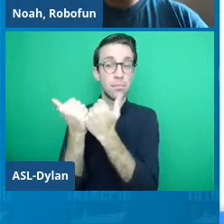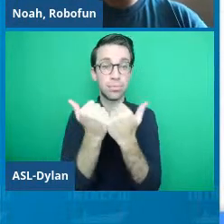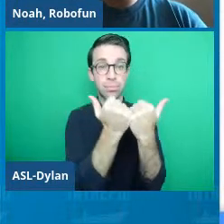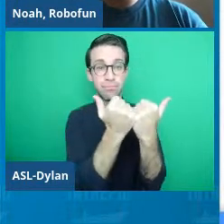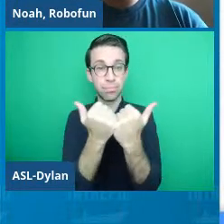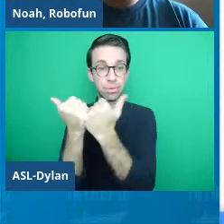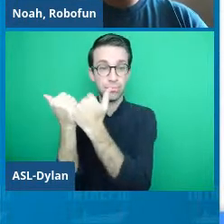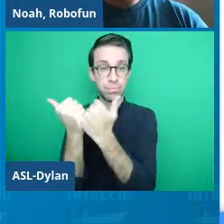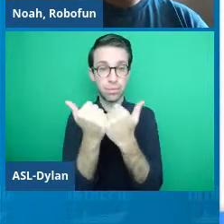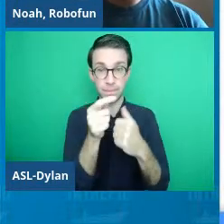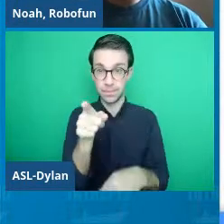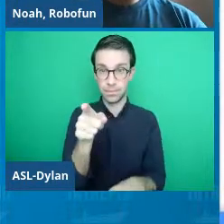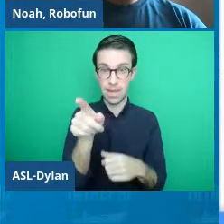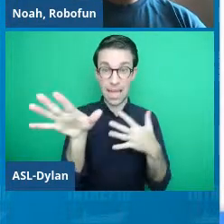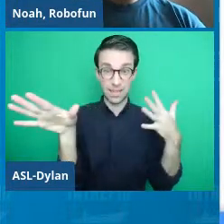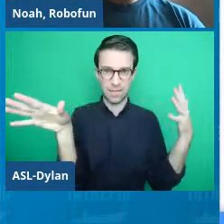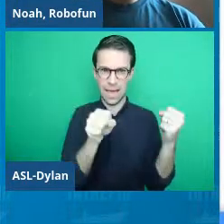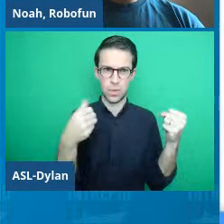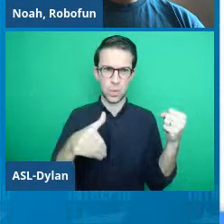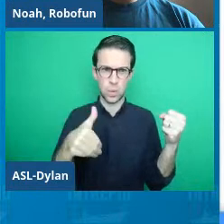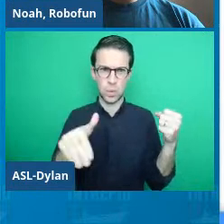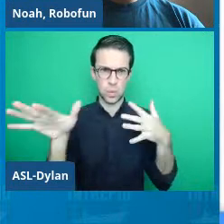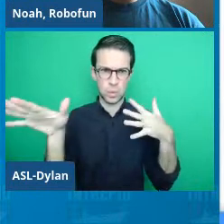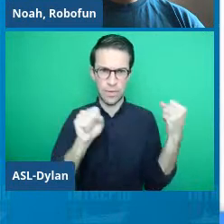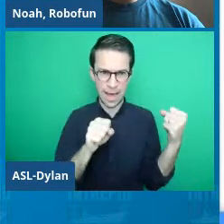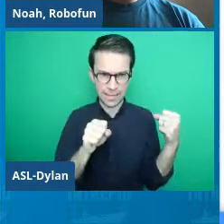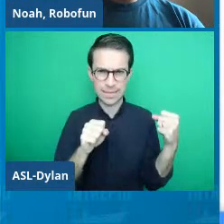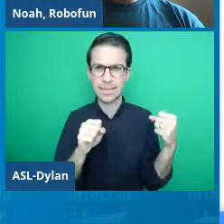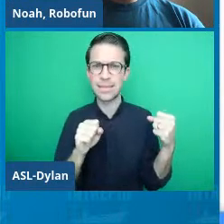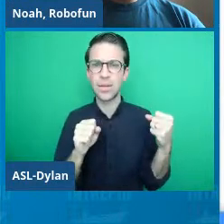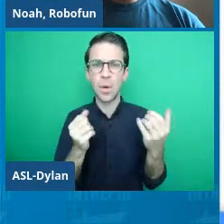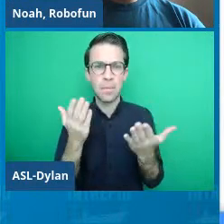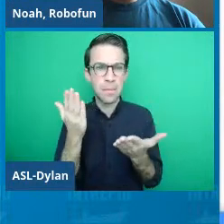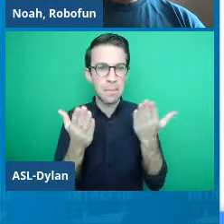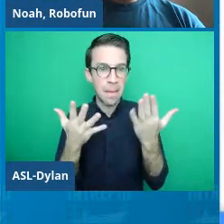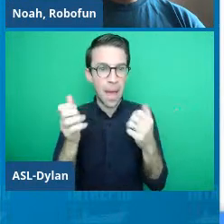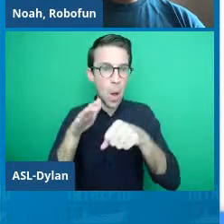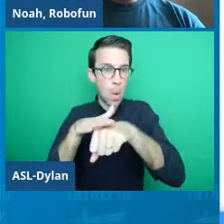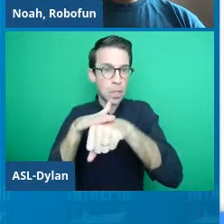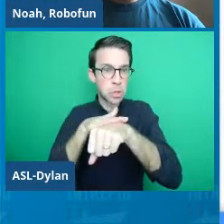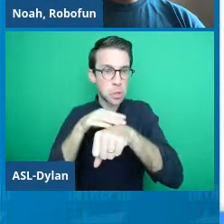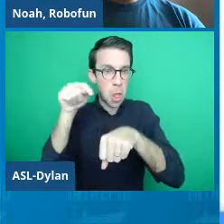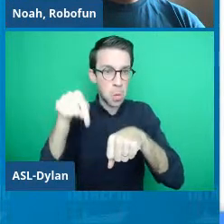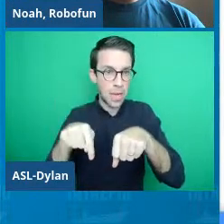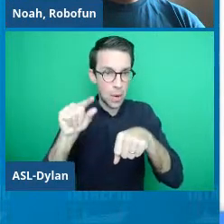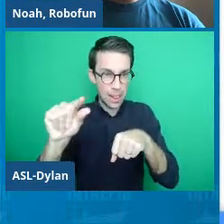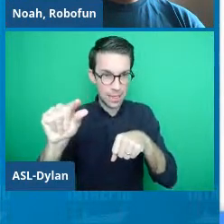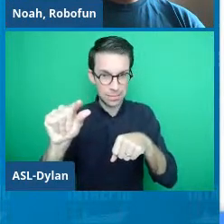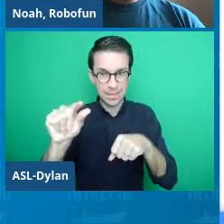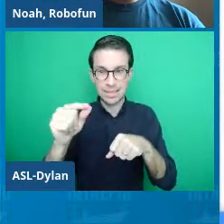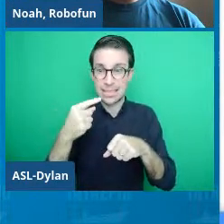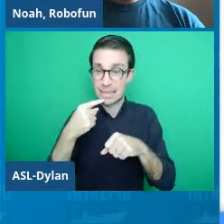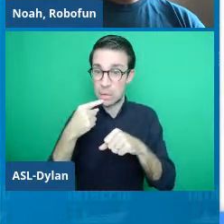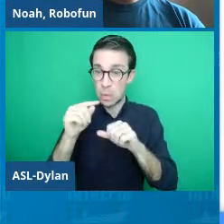that. Now that's very fast. It's moving very quickly. So I may want to slow it down by telling it to wait 1 second in between.